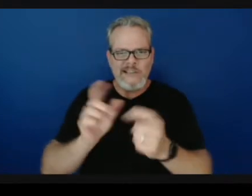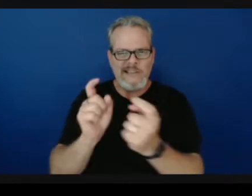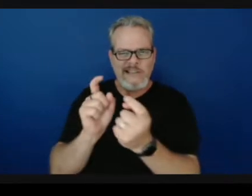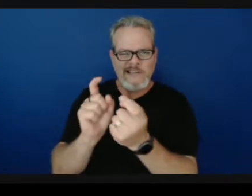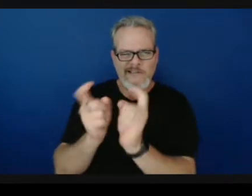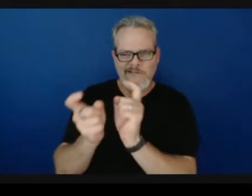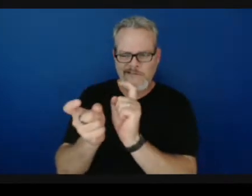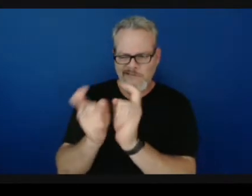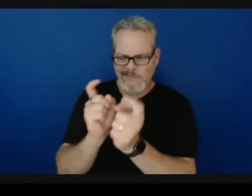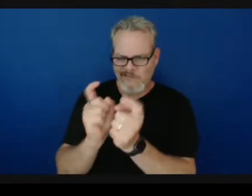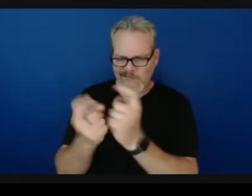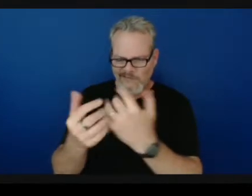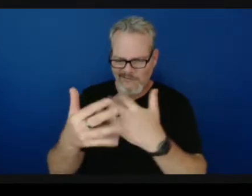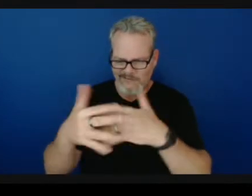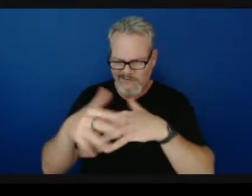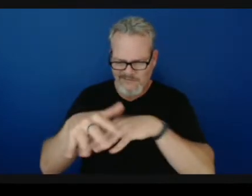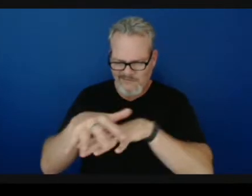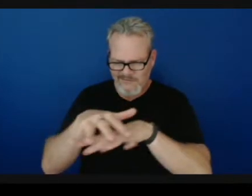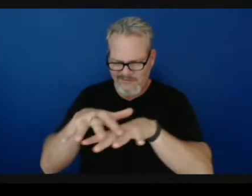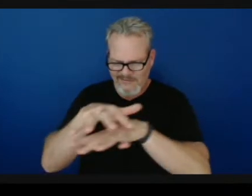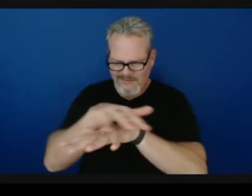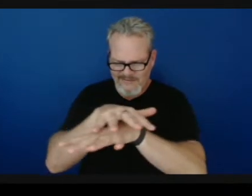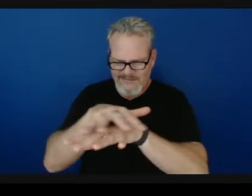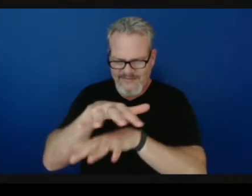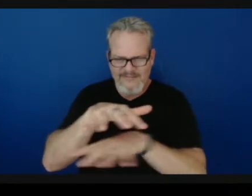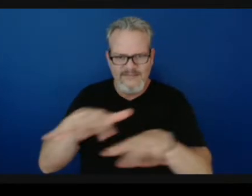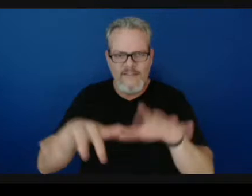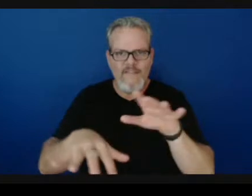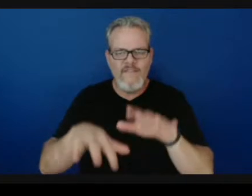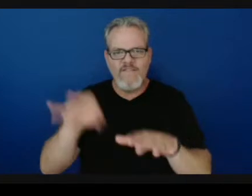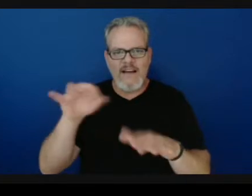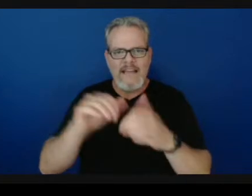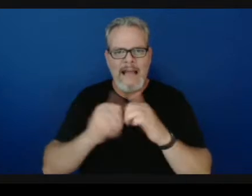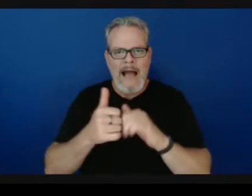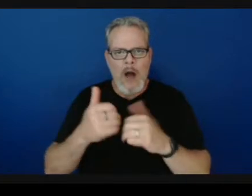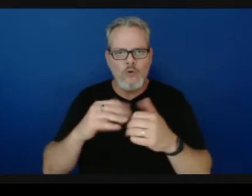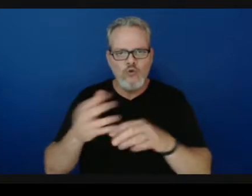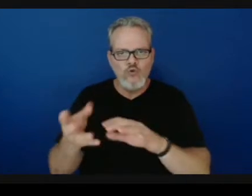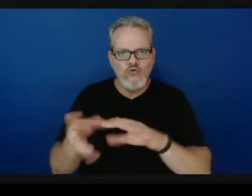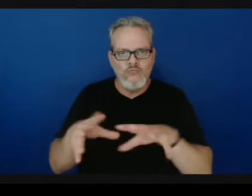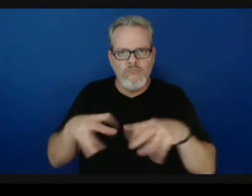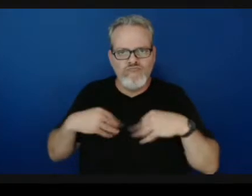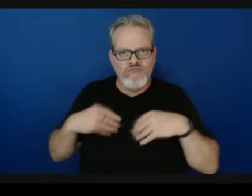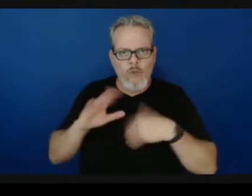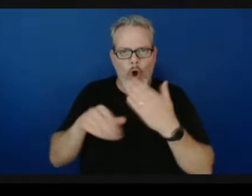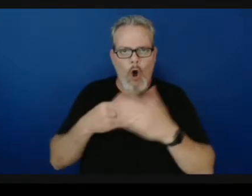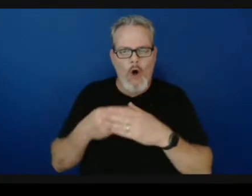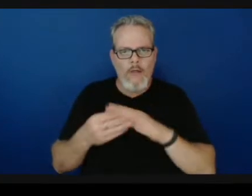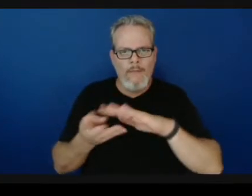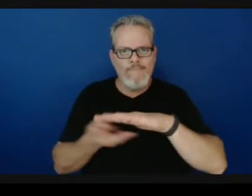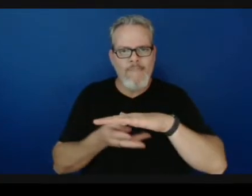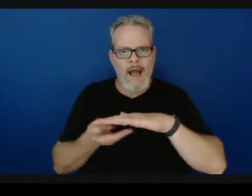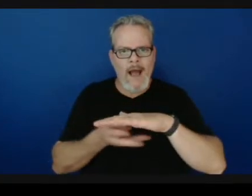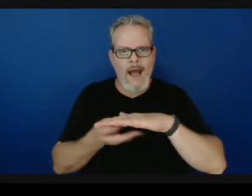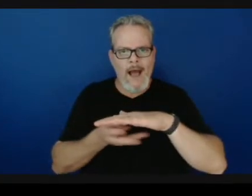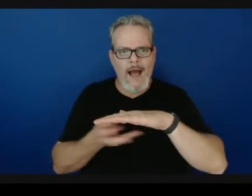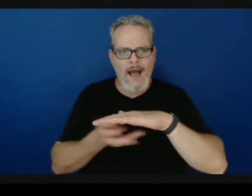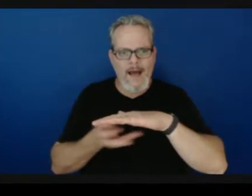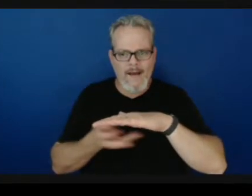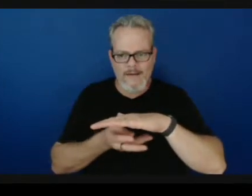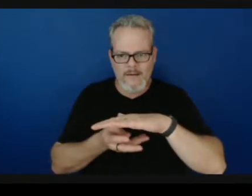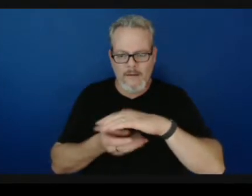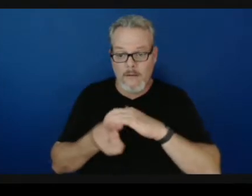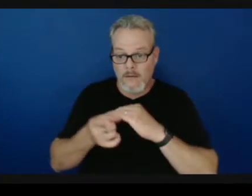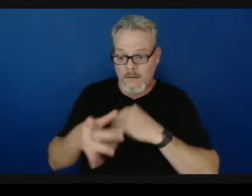finding ways to accommodate all that magma that's coming in underground. So it's pretty interesting to see all these adjustments. The earthquake rates are actually